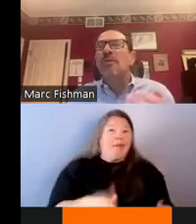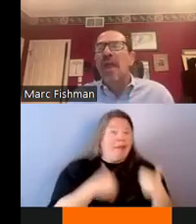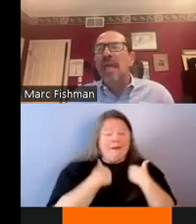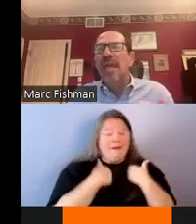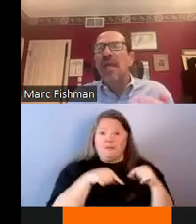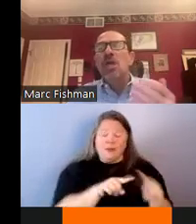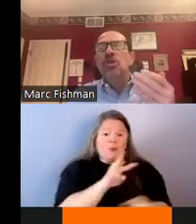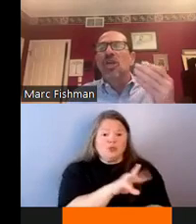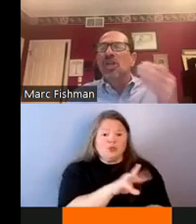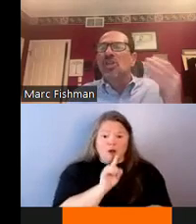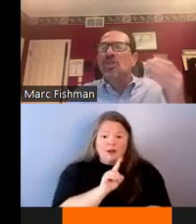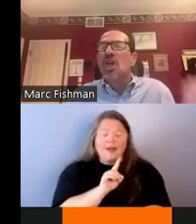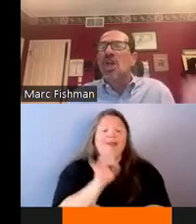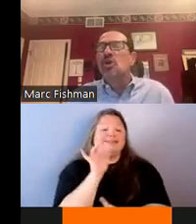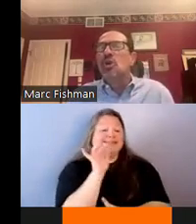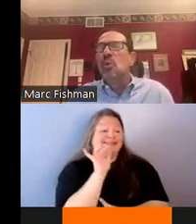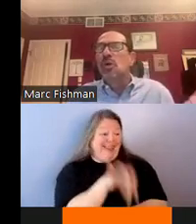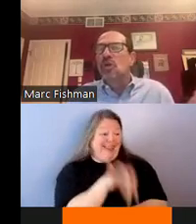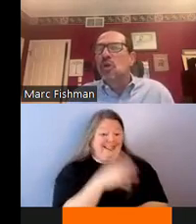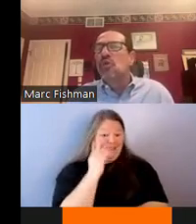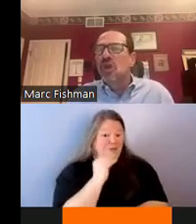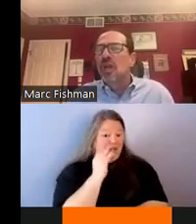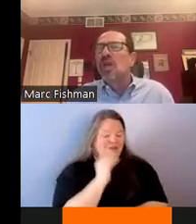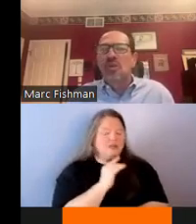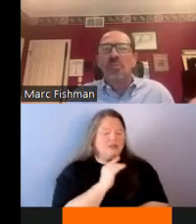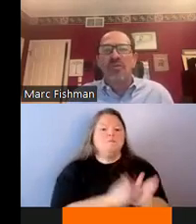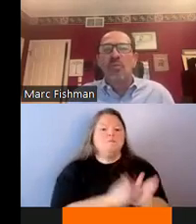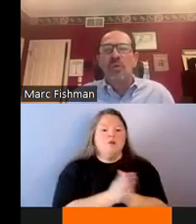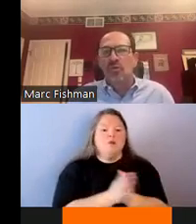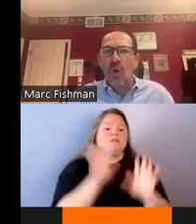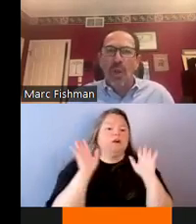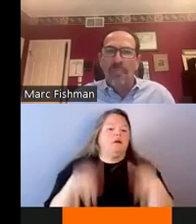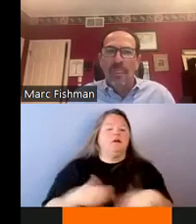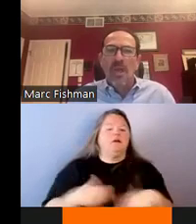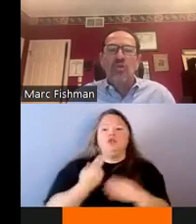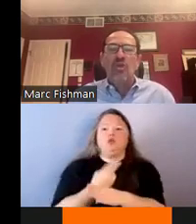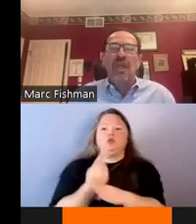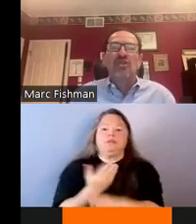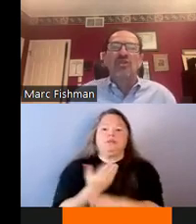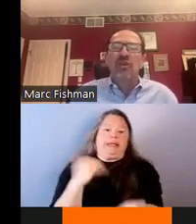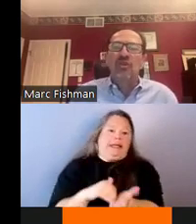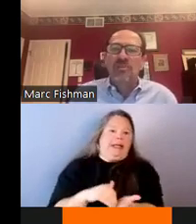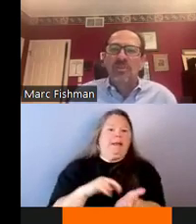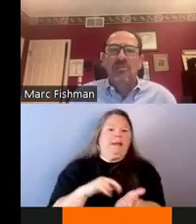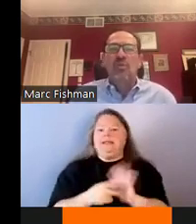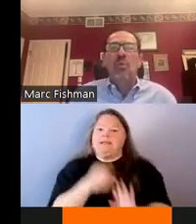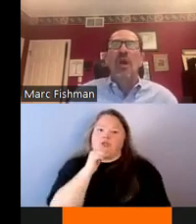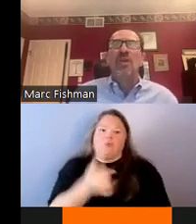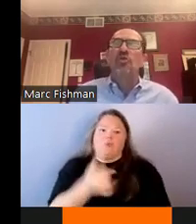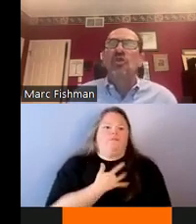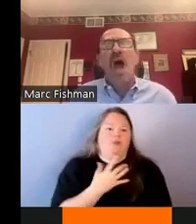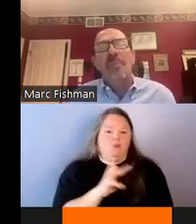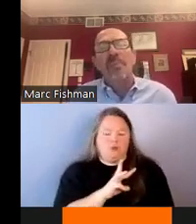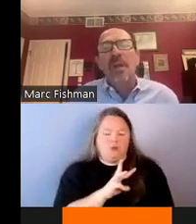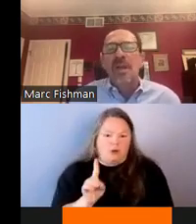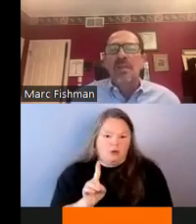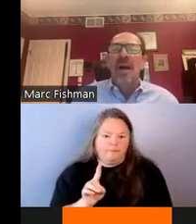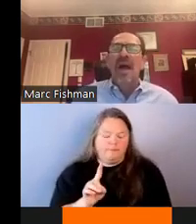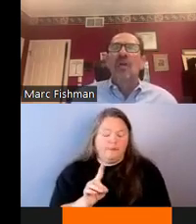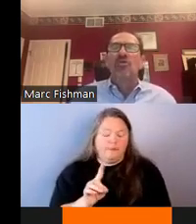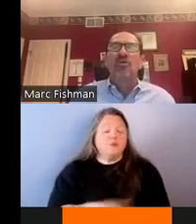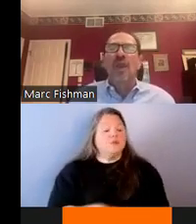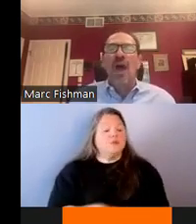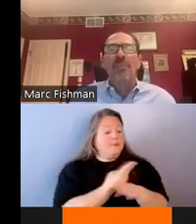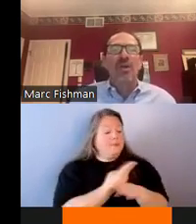very motivating to continue using to prevent withdrawal. So you get severe symptoms when you stop.